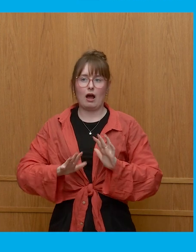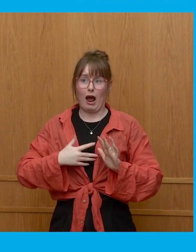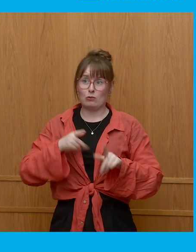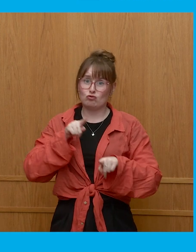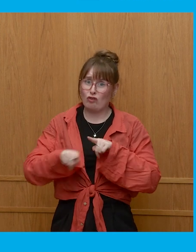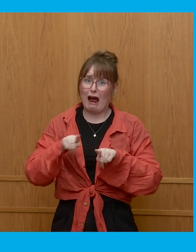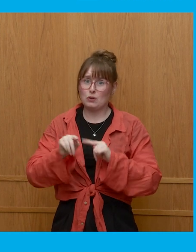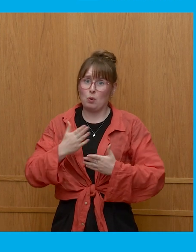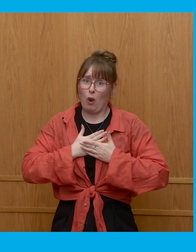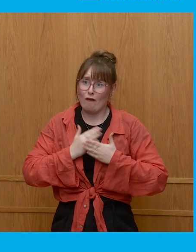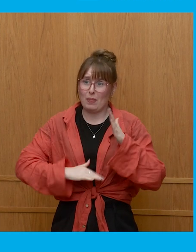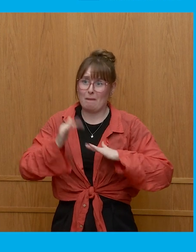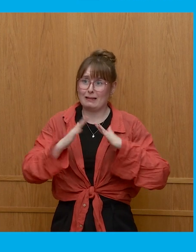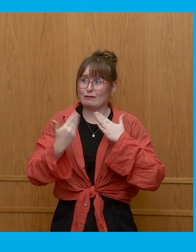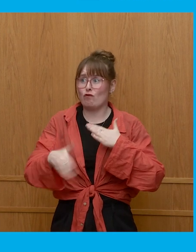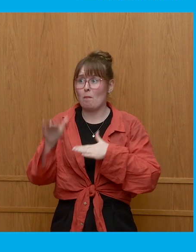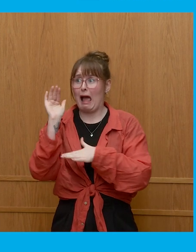I really am trying to love the building from the outside.